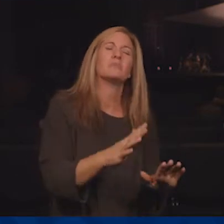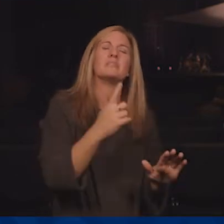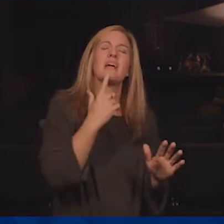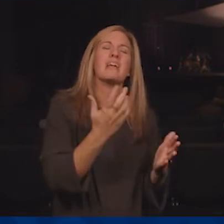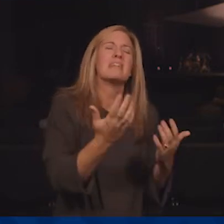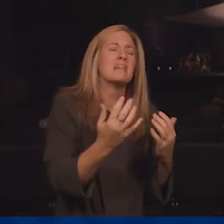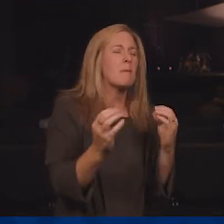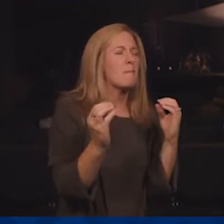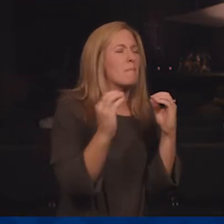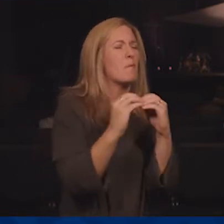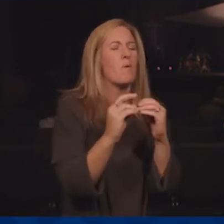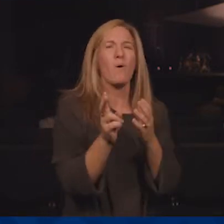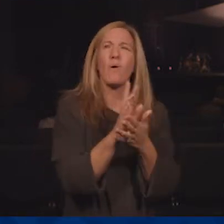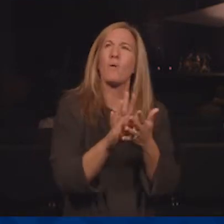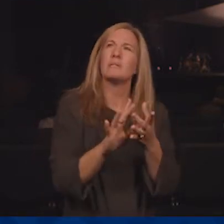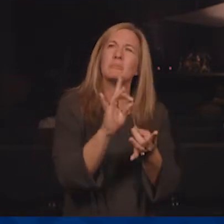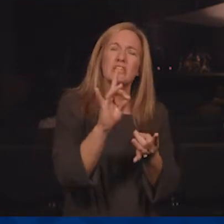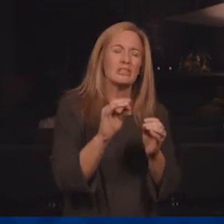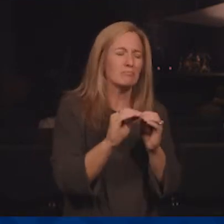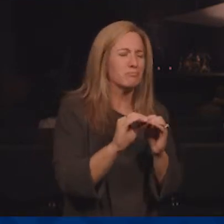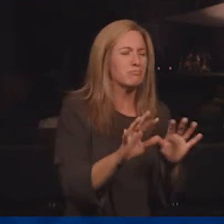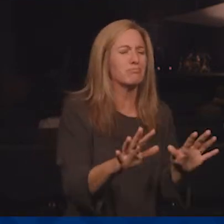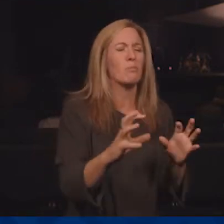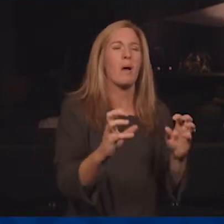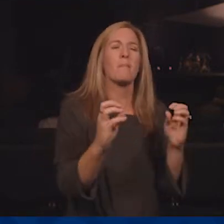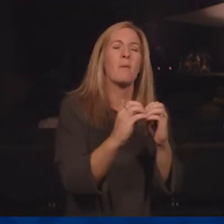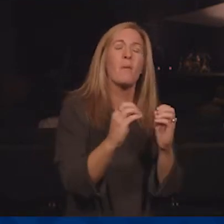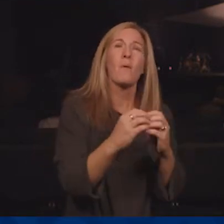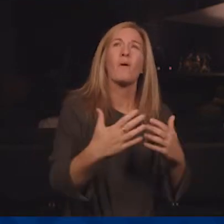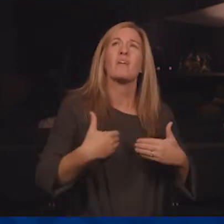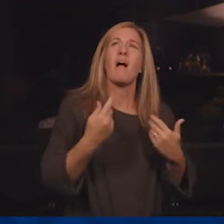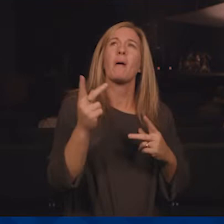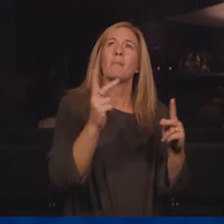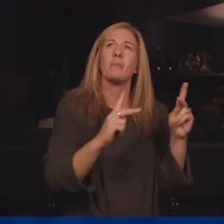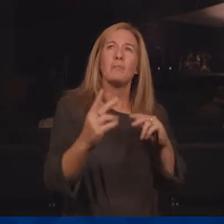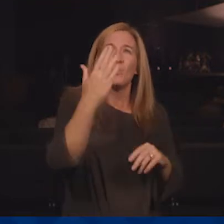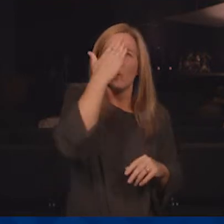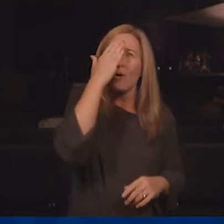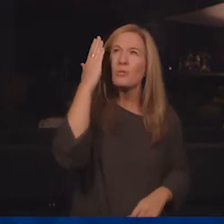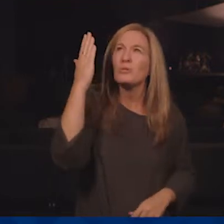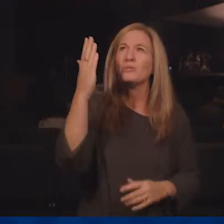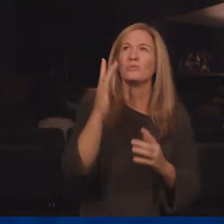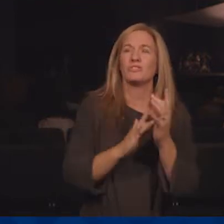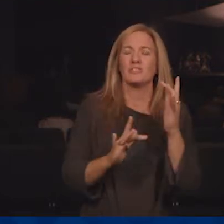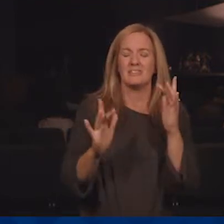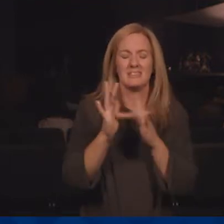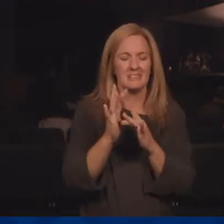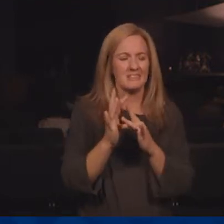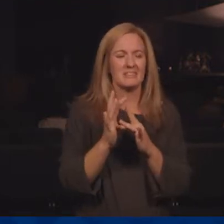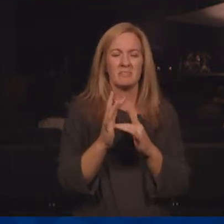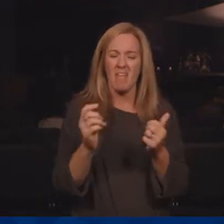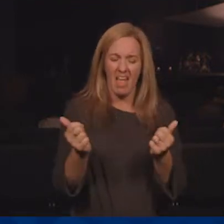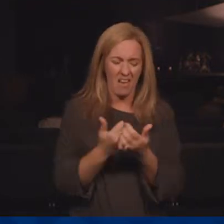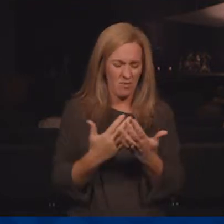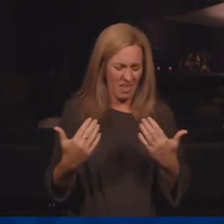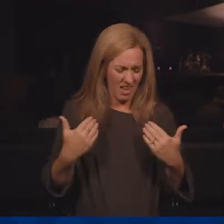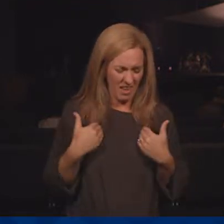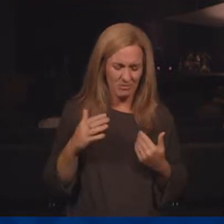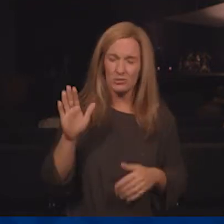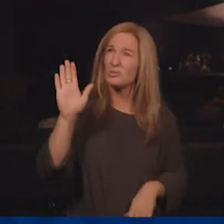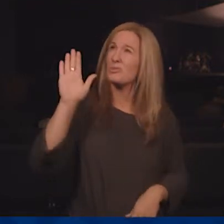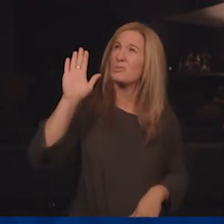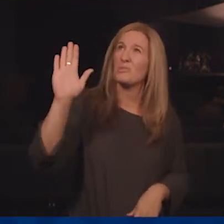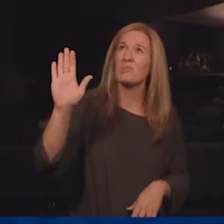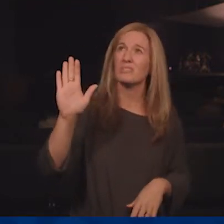would see dozens and dozens and dozens more of young people come to know you, Jesus. We say all we have is yours. Would you use